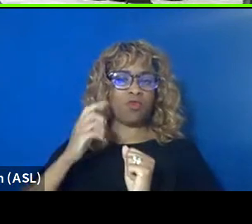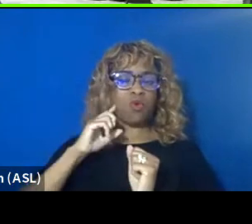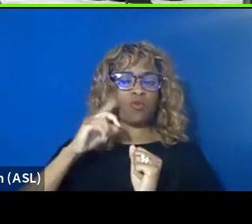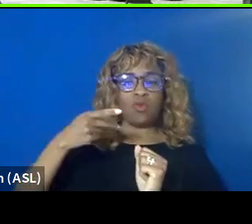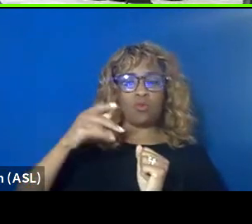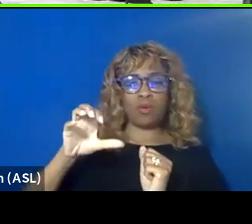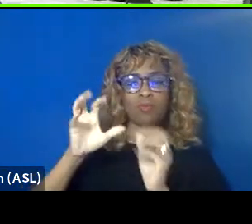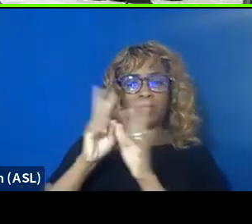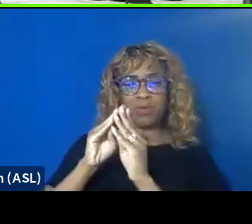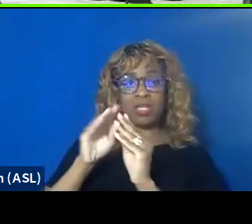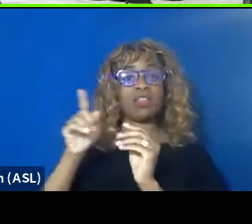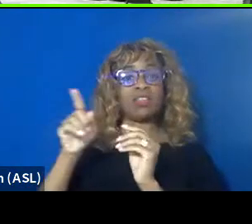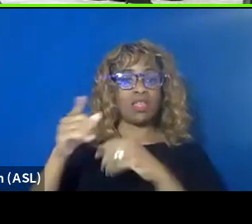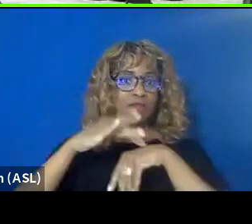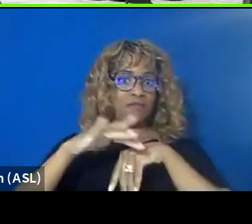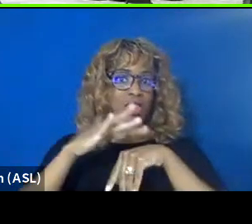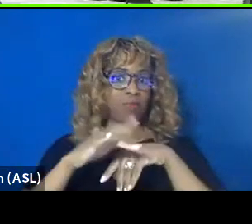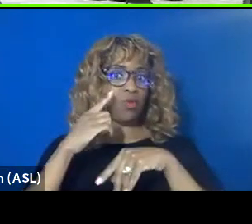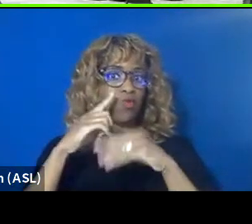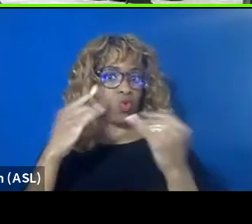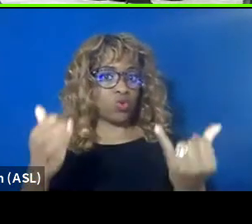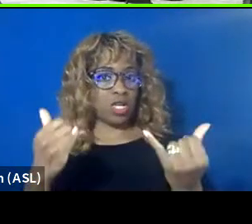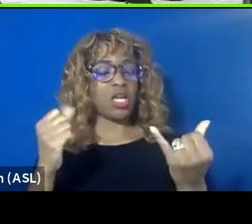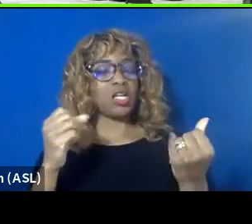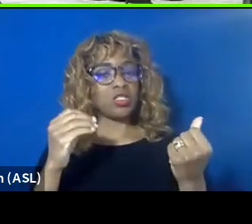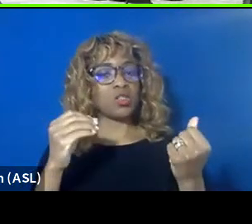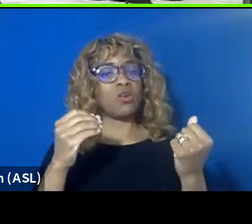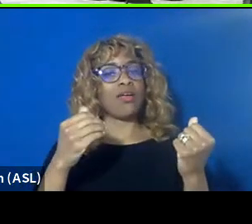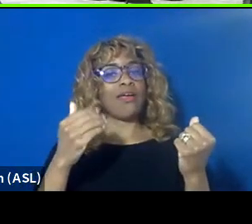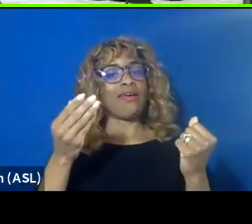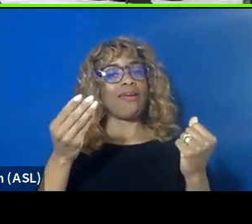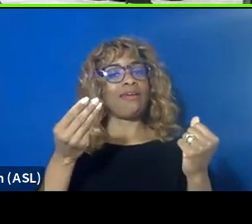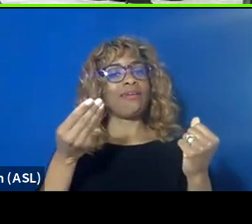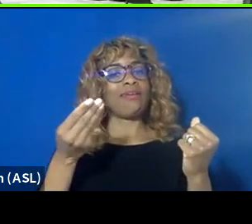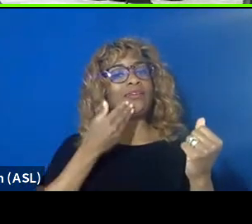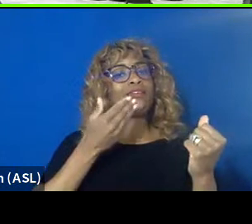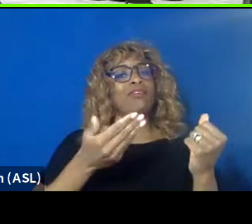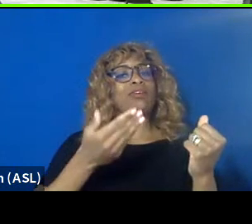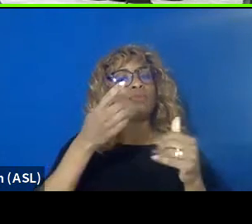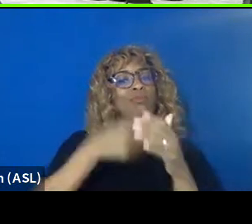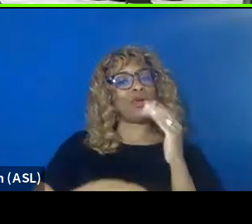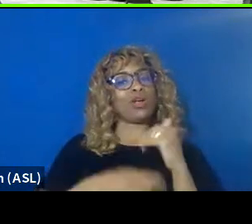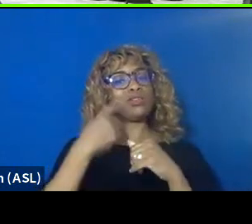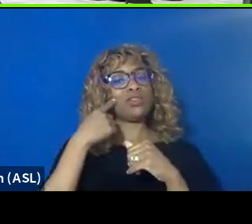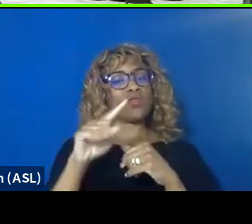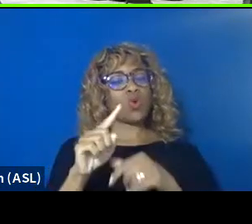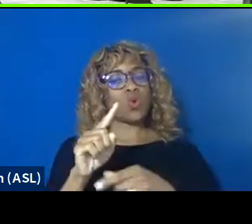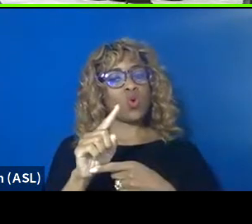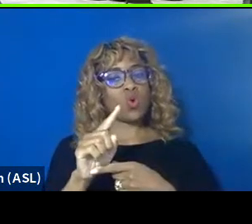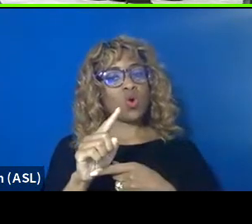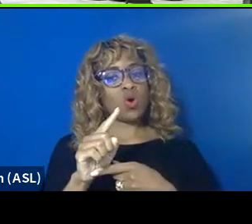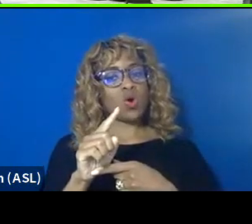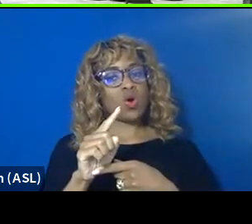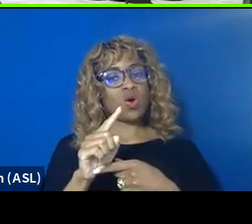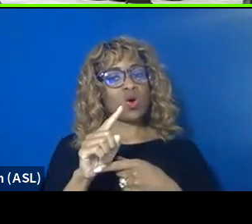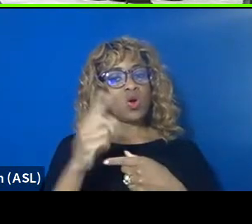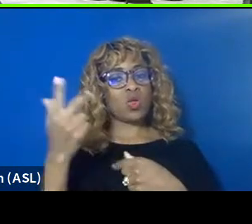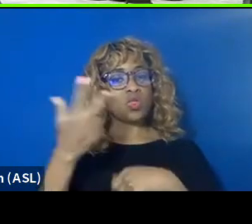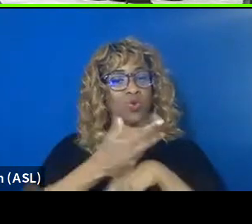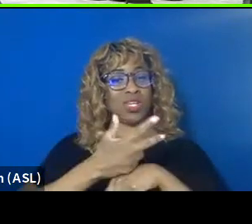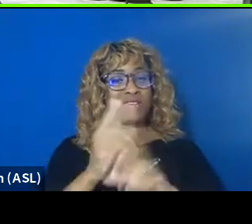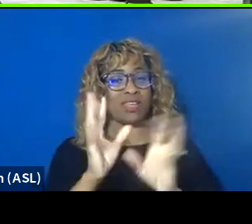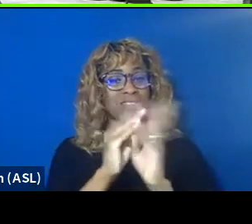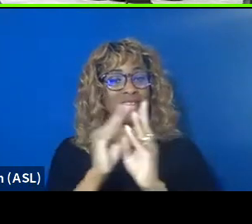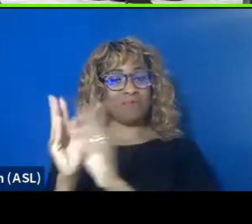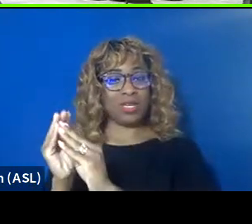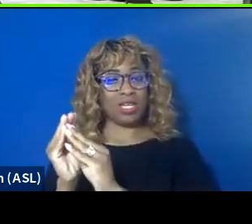is available to us and has given us very competitive pricing for these 3 days of meetings